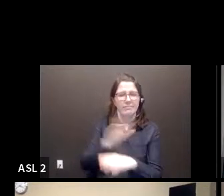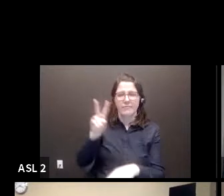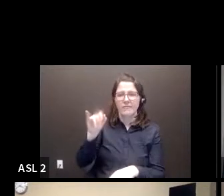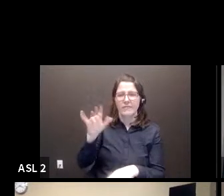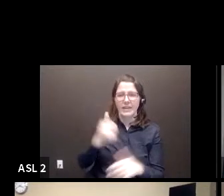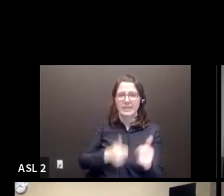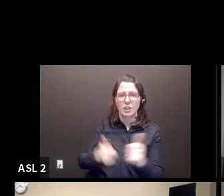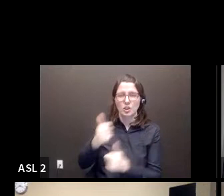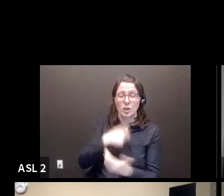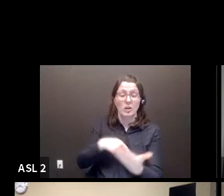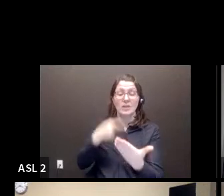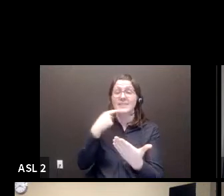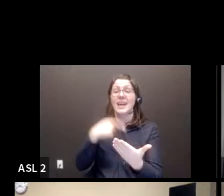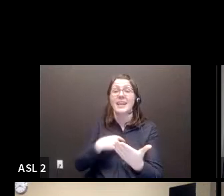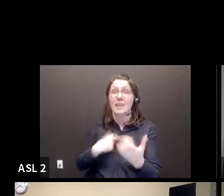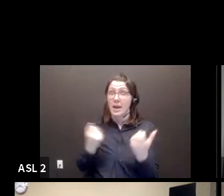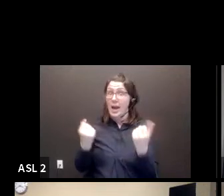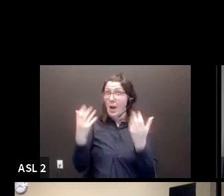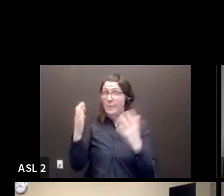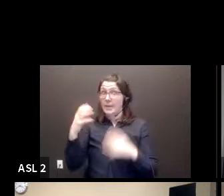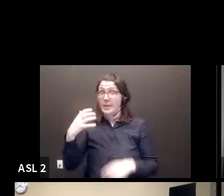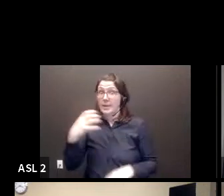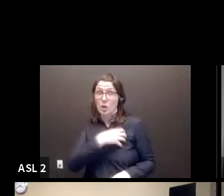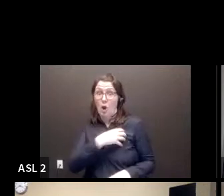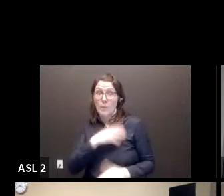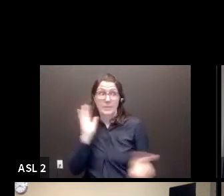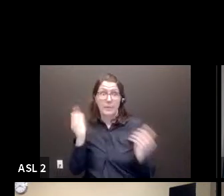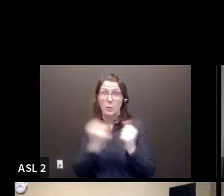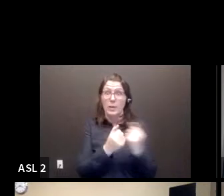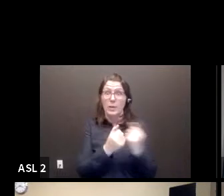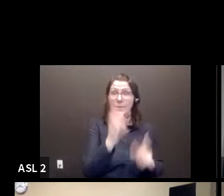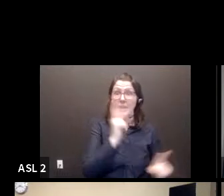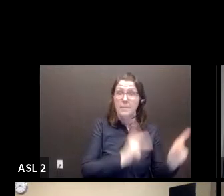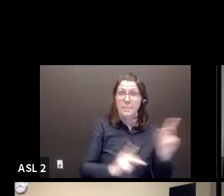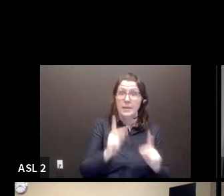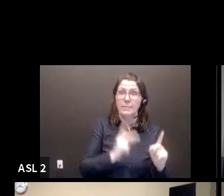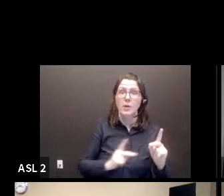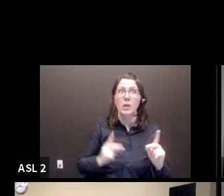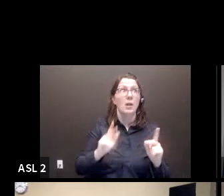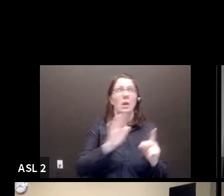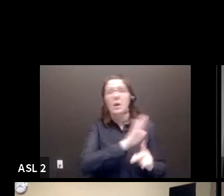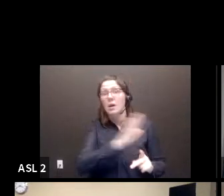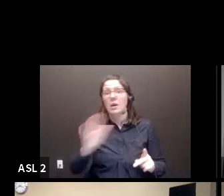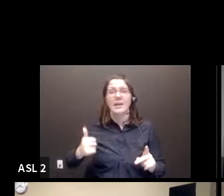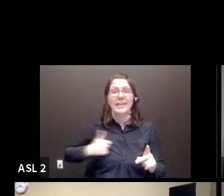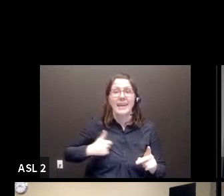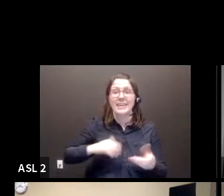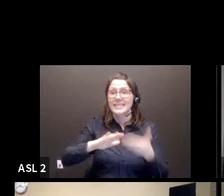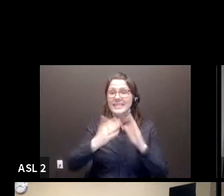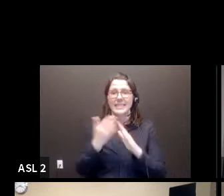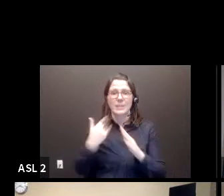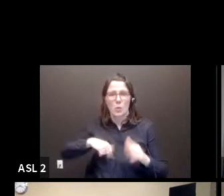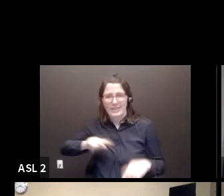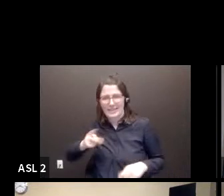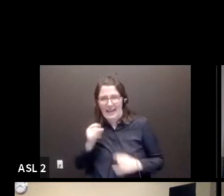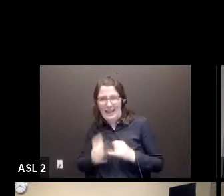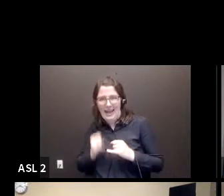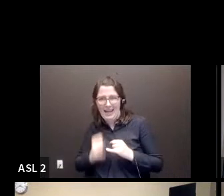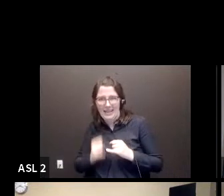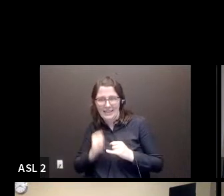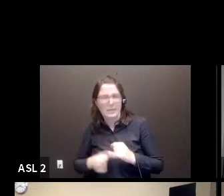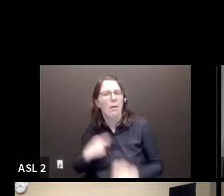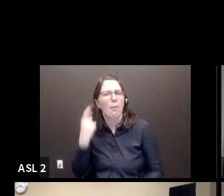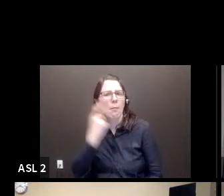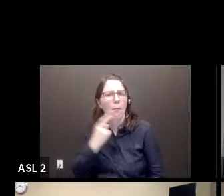second lowest officers per capita of the twelve largest canadian cities um additional information wondering is there an ideal number that the board hopes to